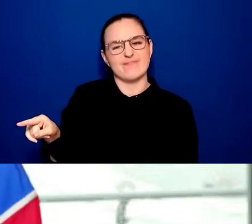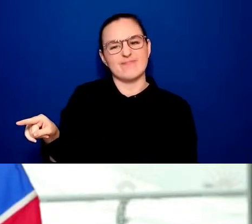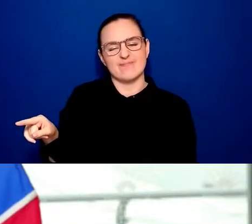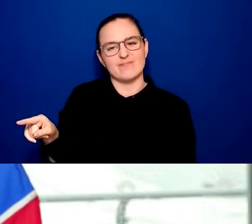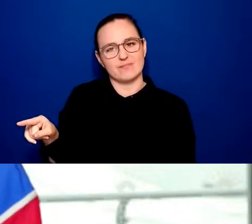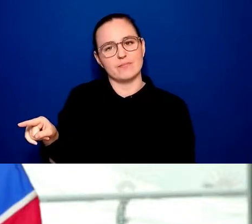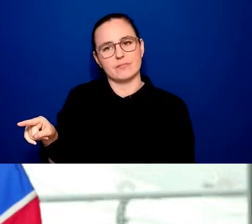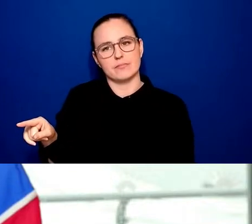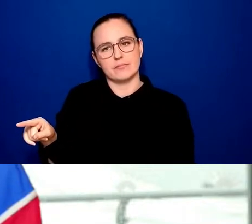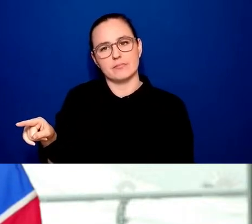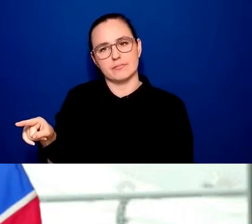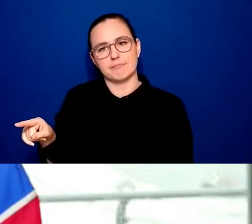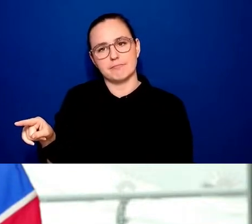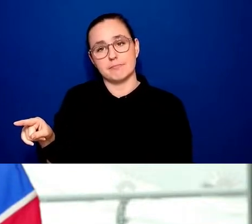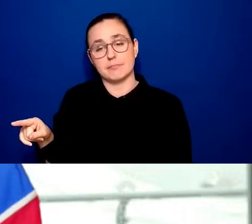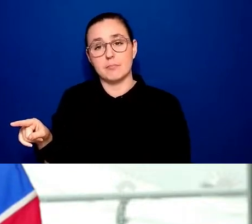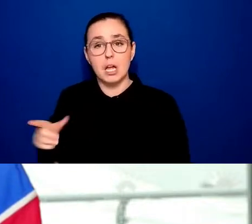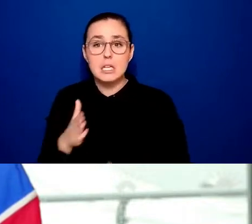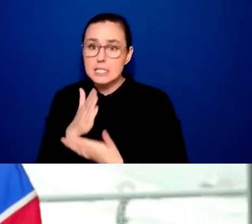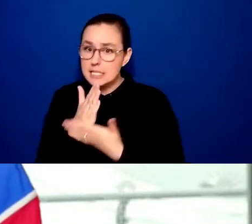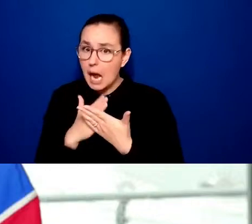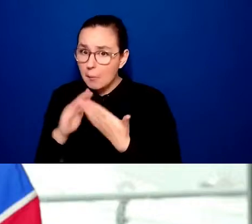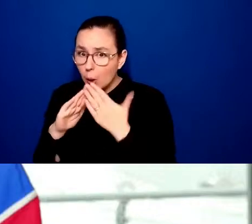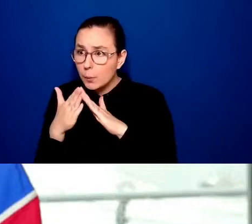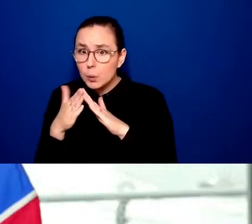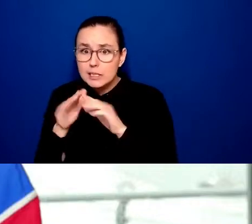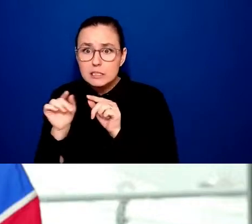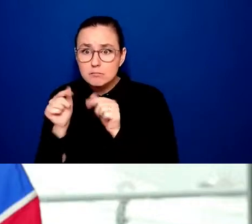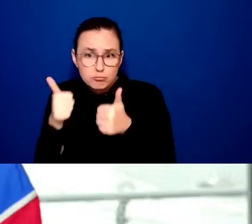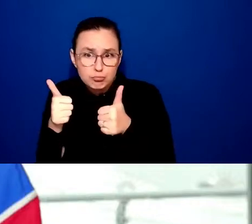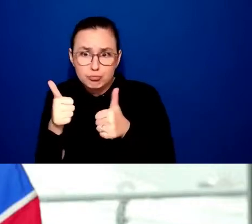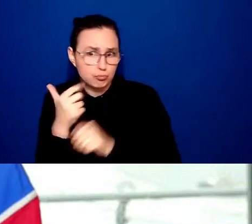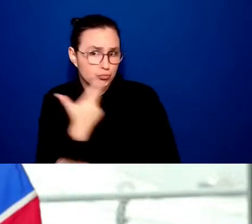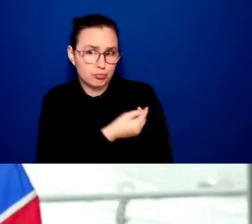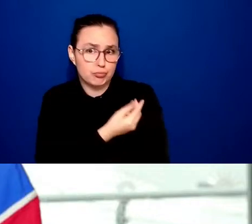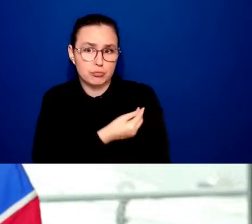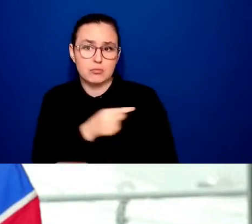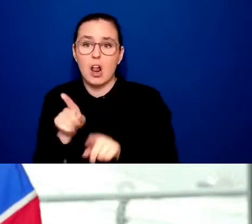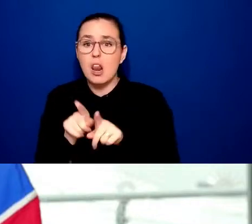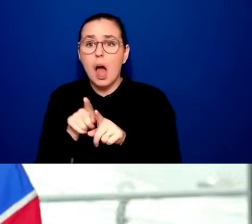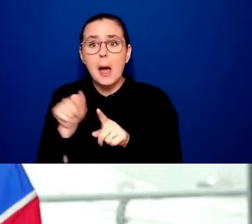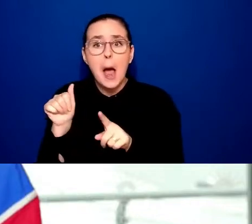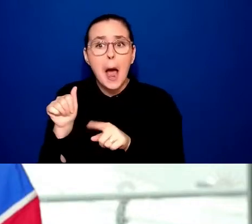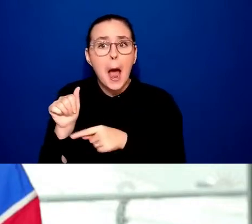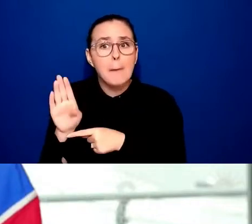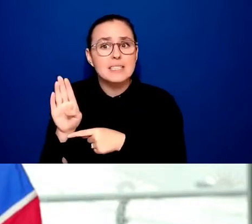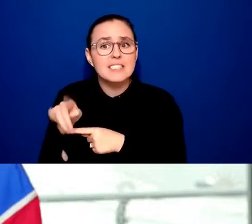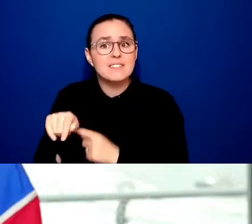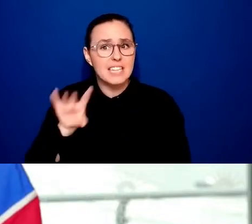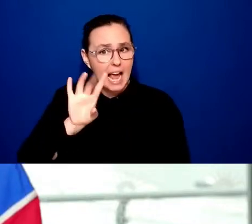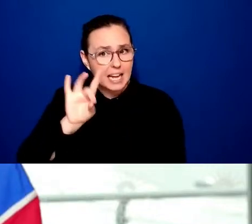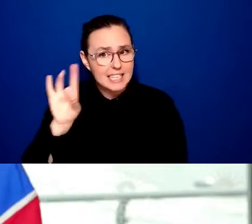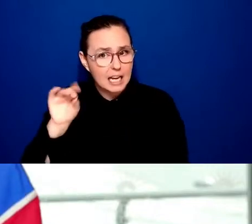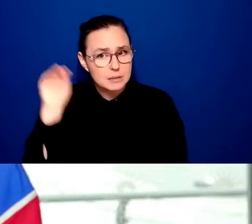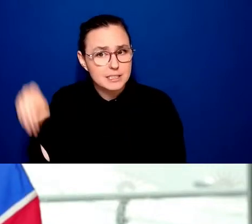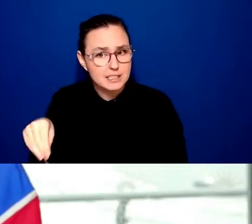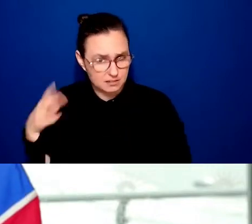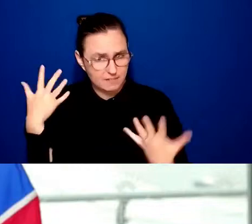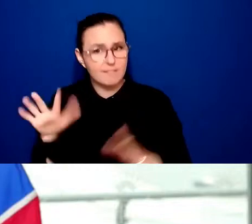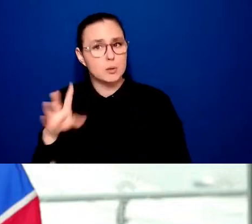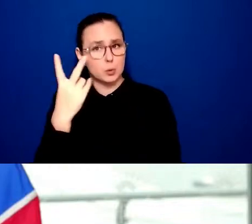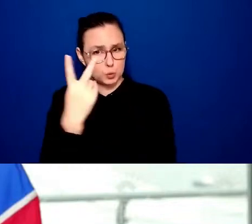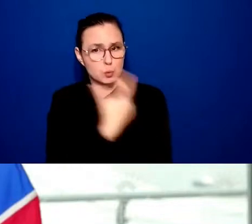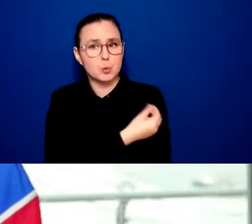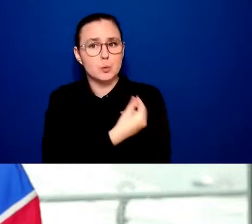relatively high vaccination rates, including a significant one in Abbotsford, which is at 88%. Overall, vaccination rates